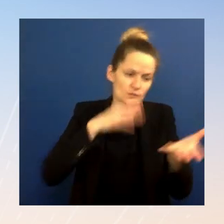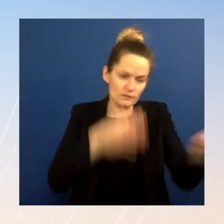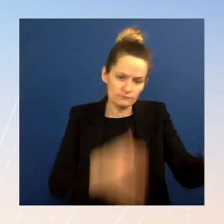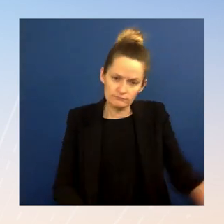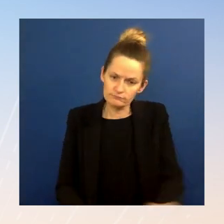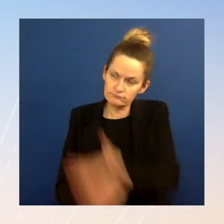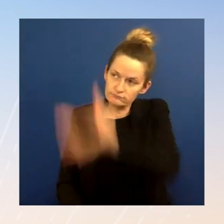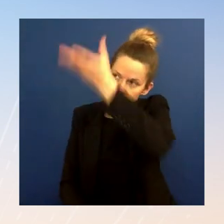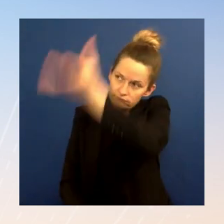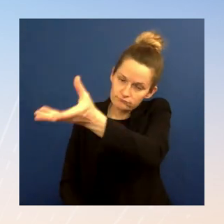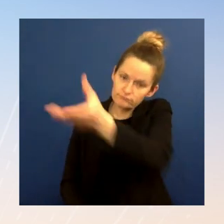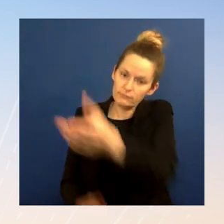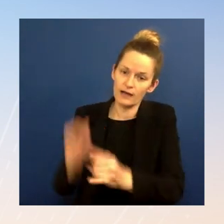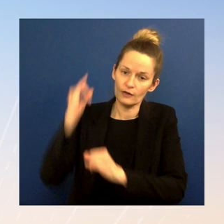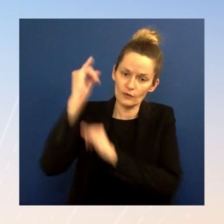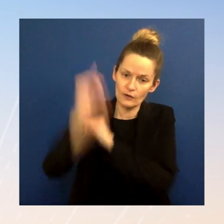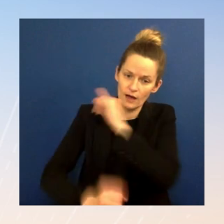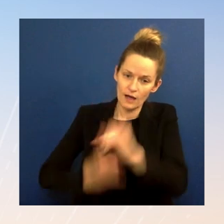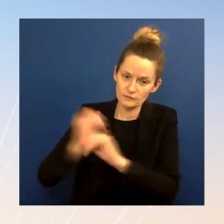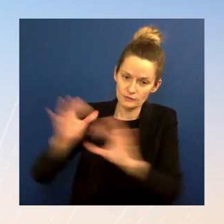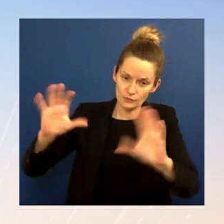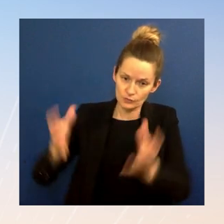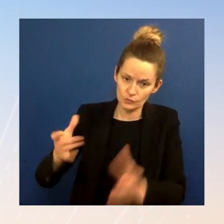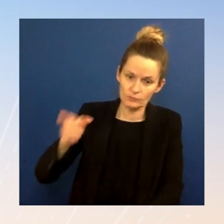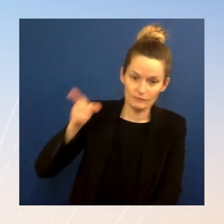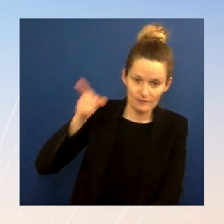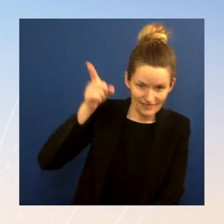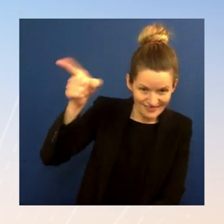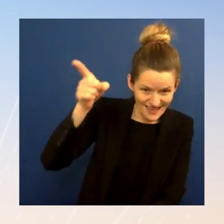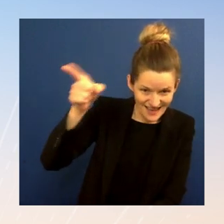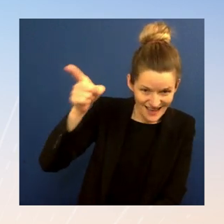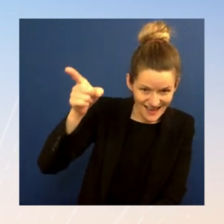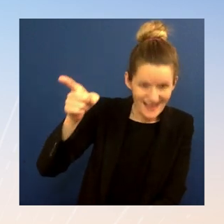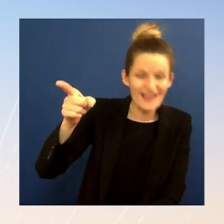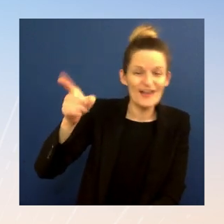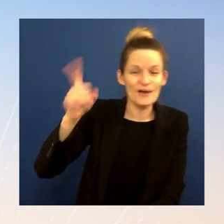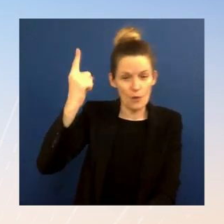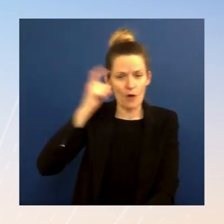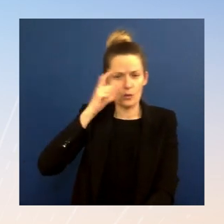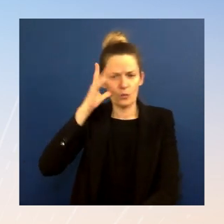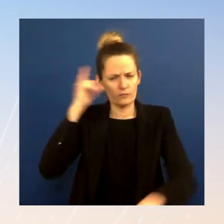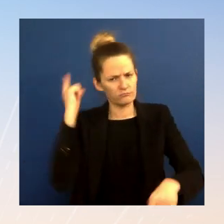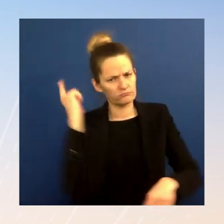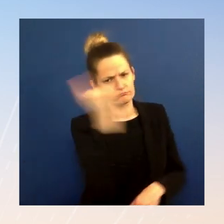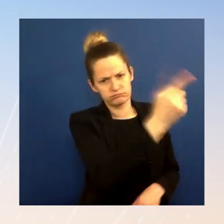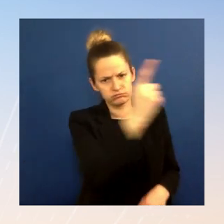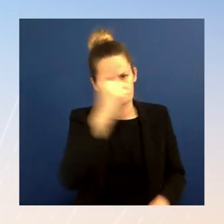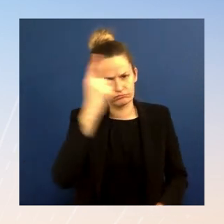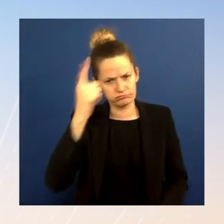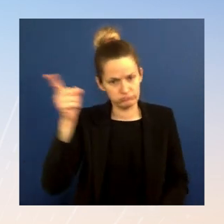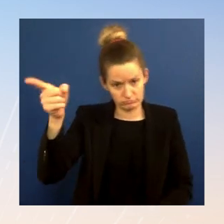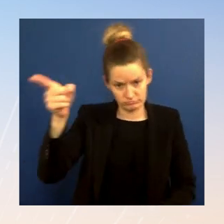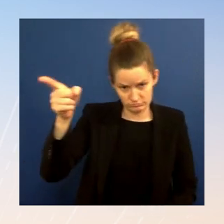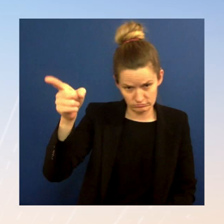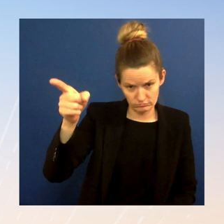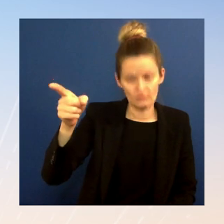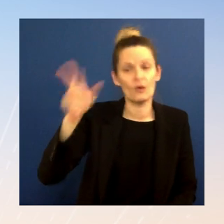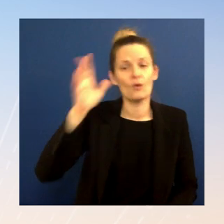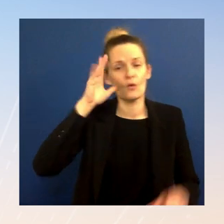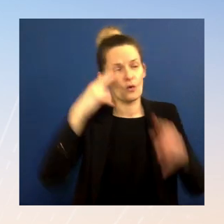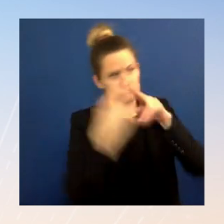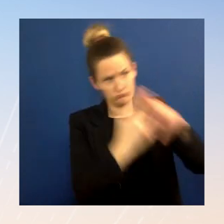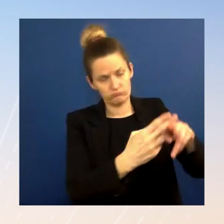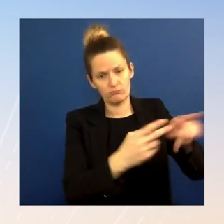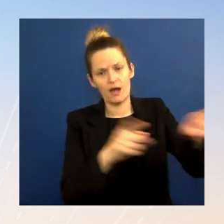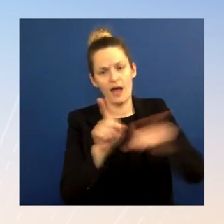in the past. That's where that information would go. It wouldn't be the United States doing that. It's the international bodies that do that. So we will continue to